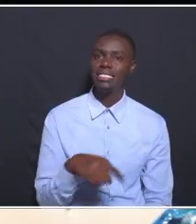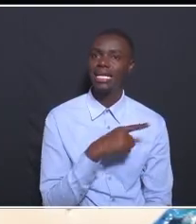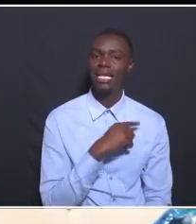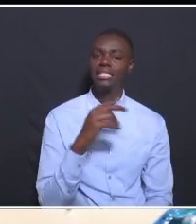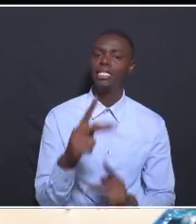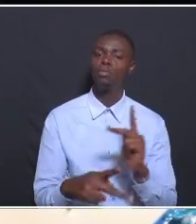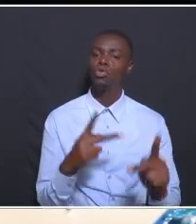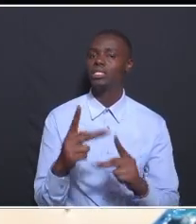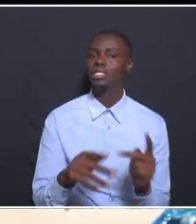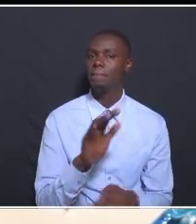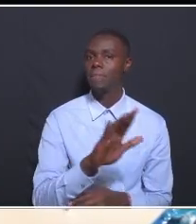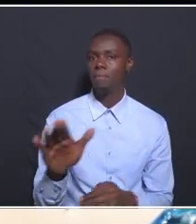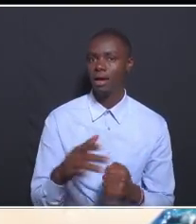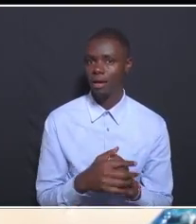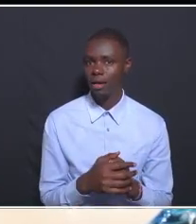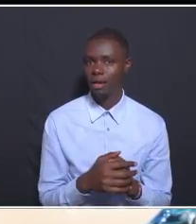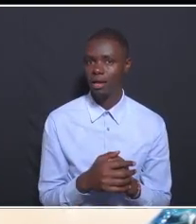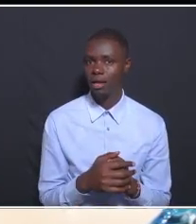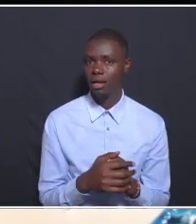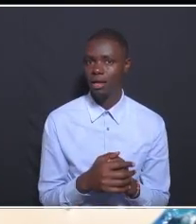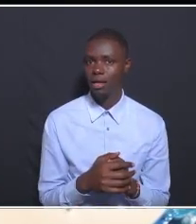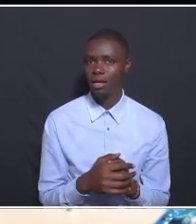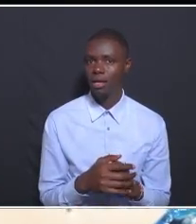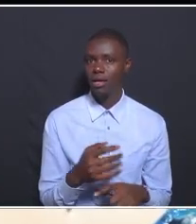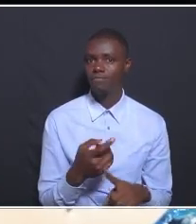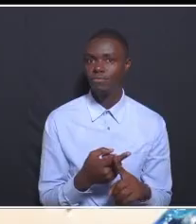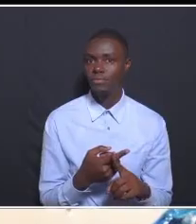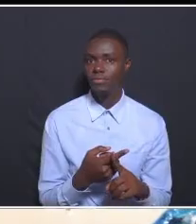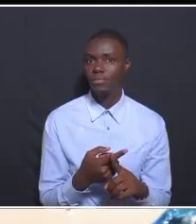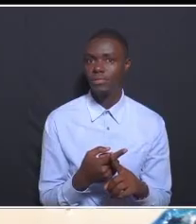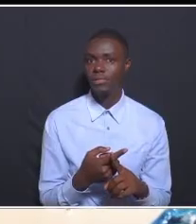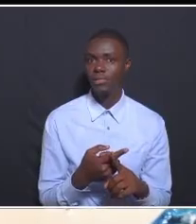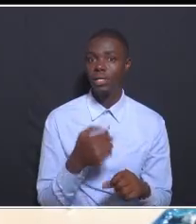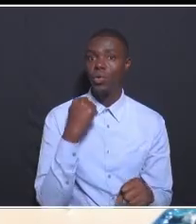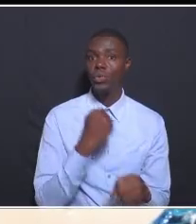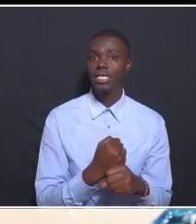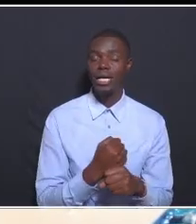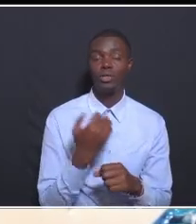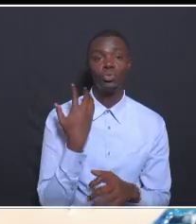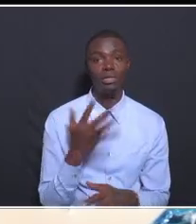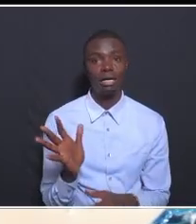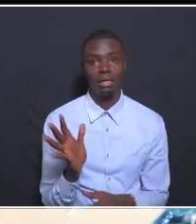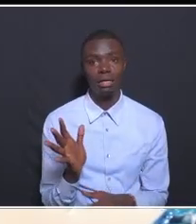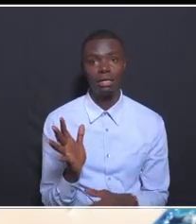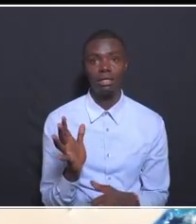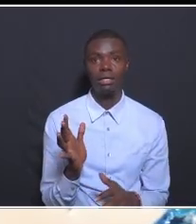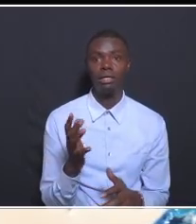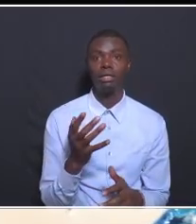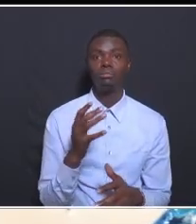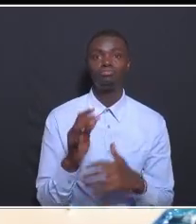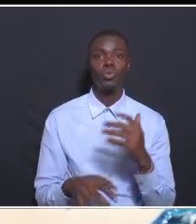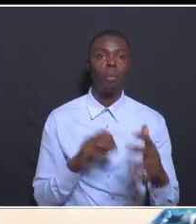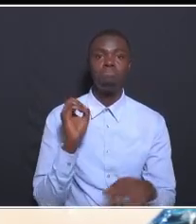process, especially also the length of doing this thing, because you did want to have it released